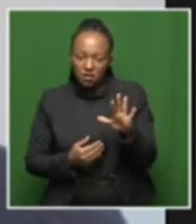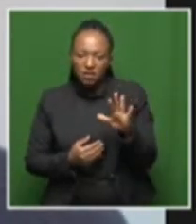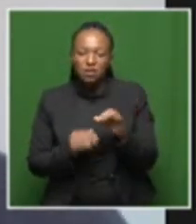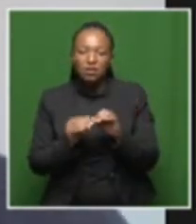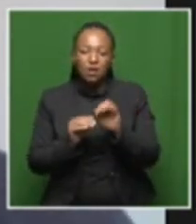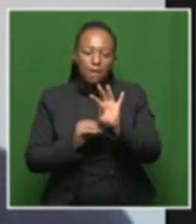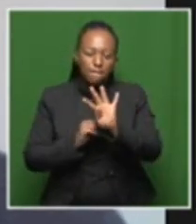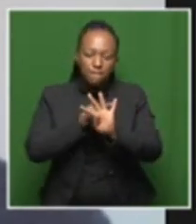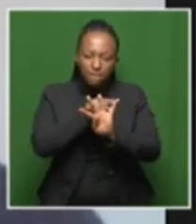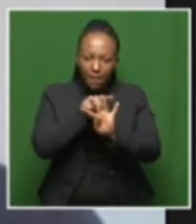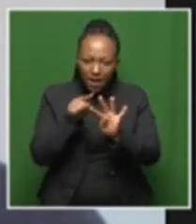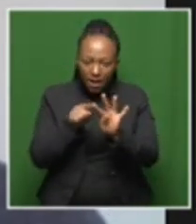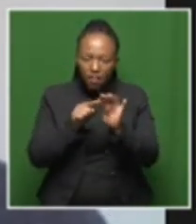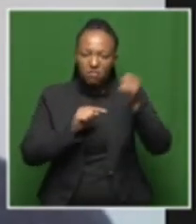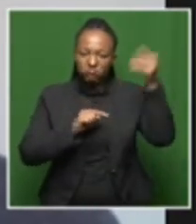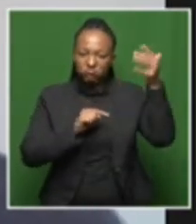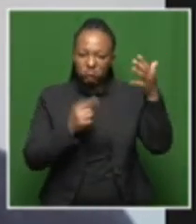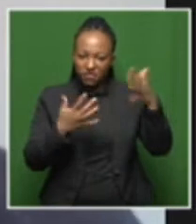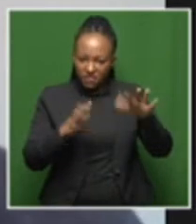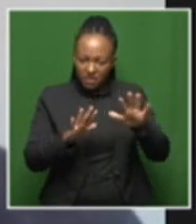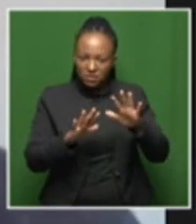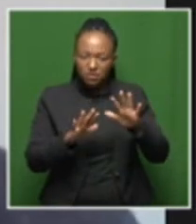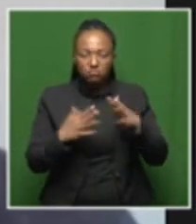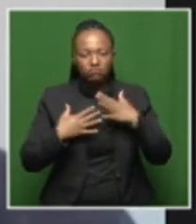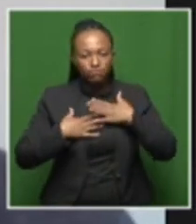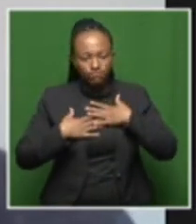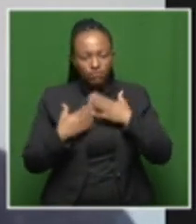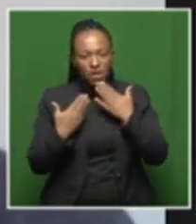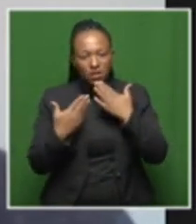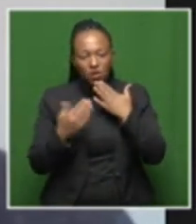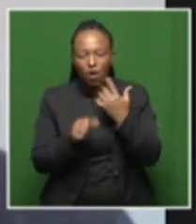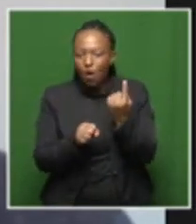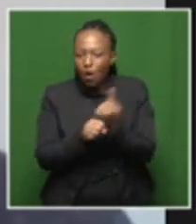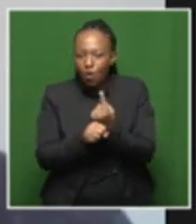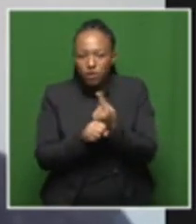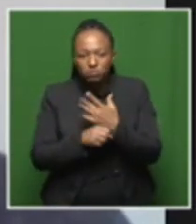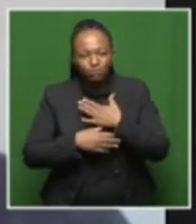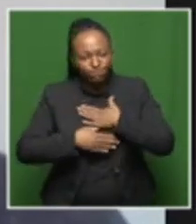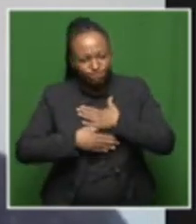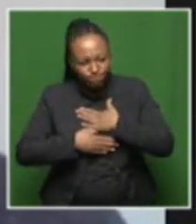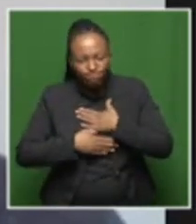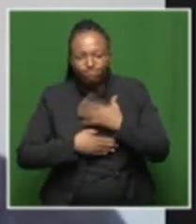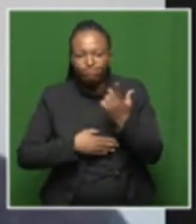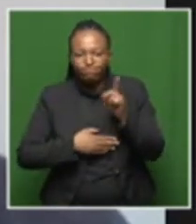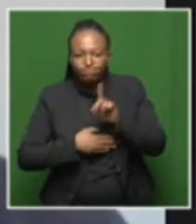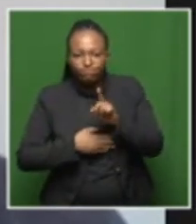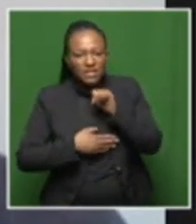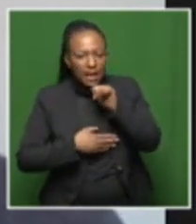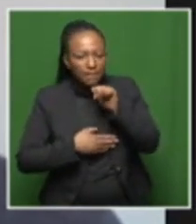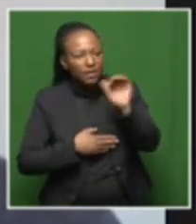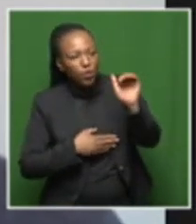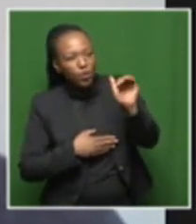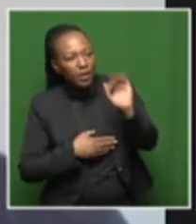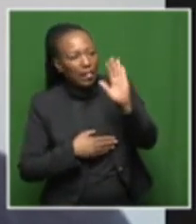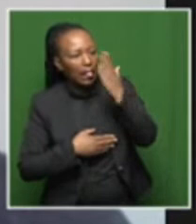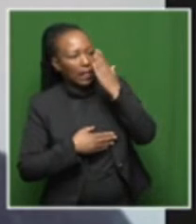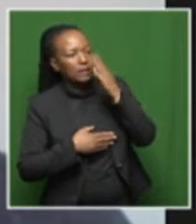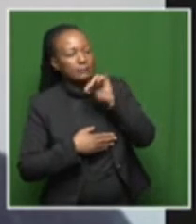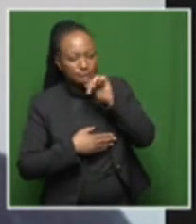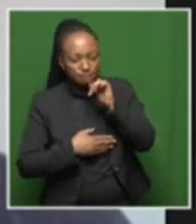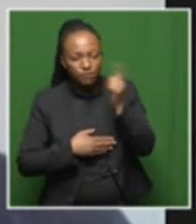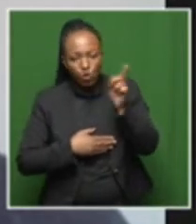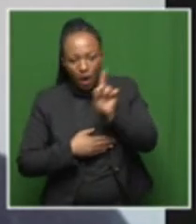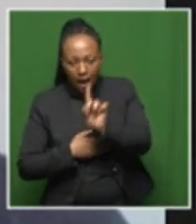of experts. We really appreciate the fact that you're always, willing to come through even at last minute and, so that